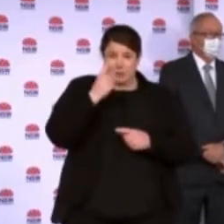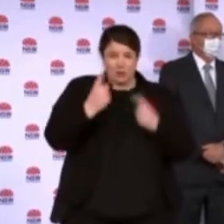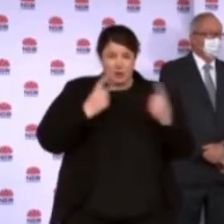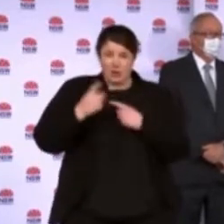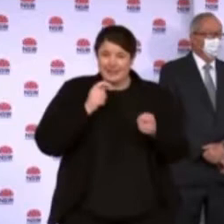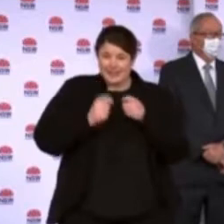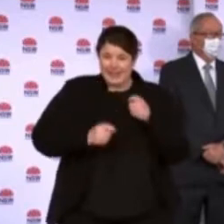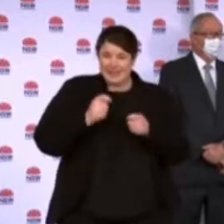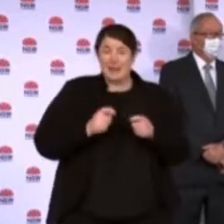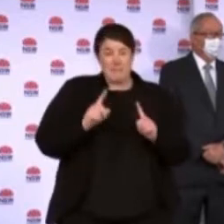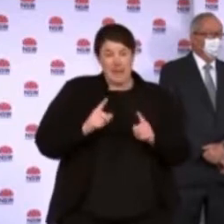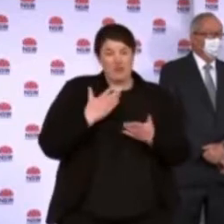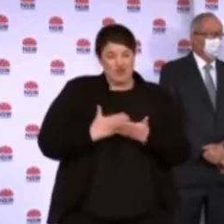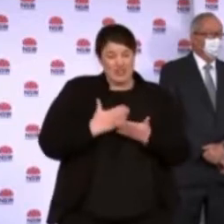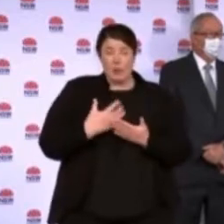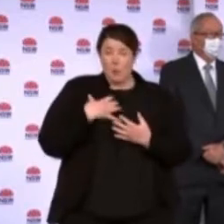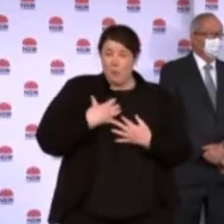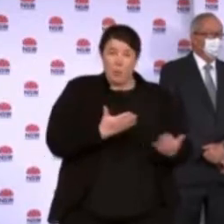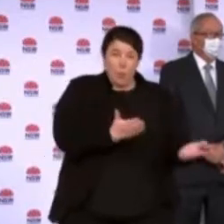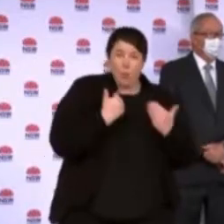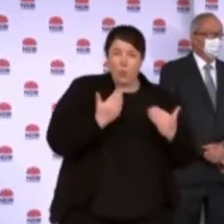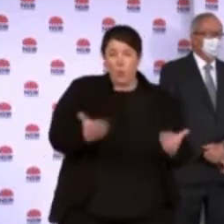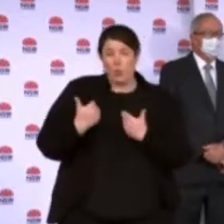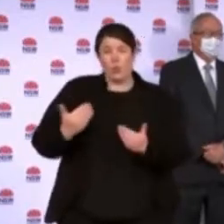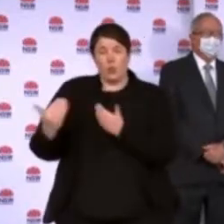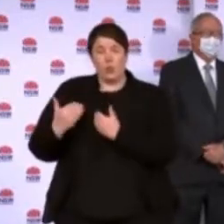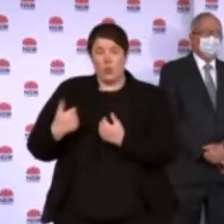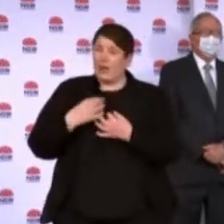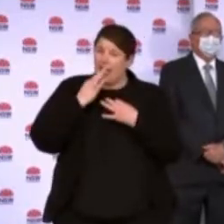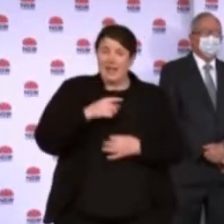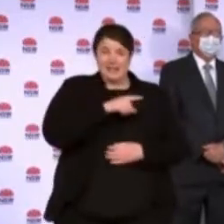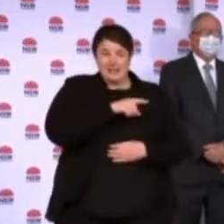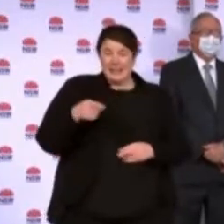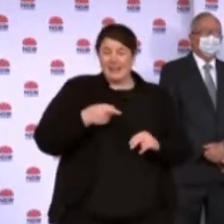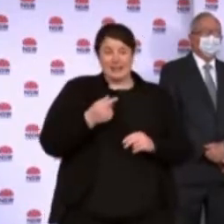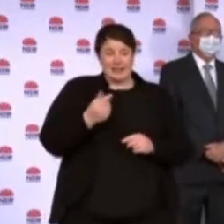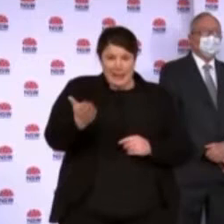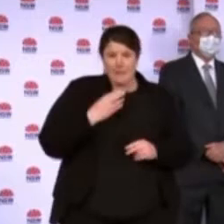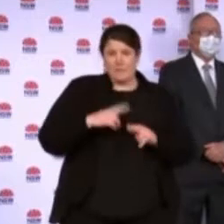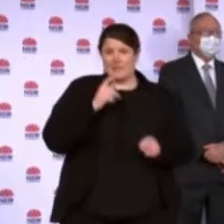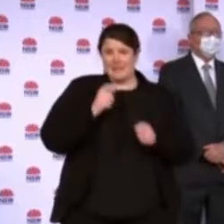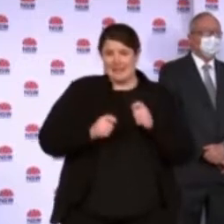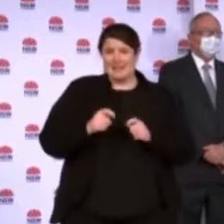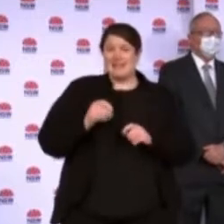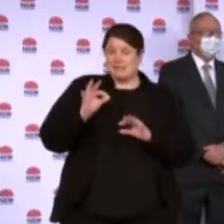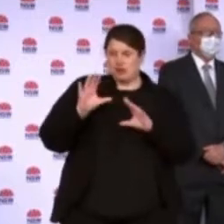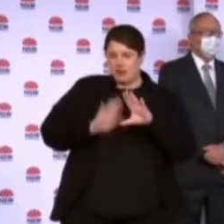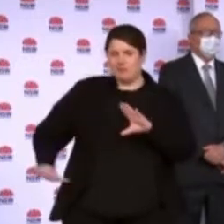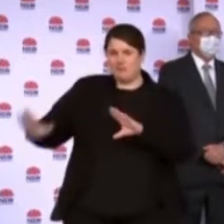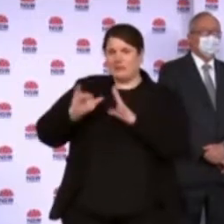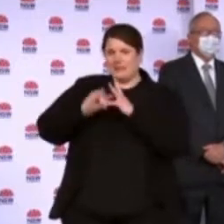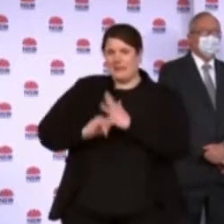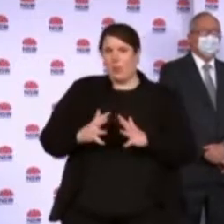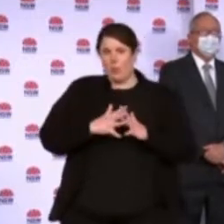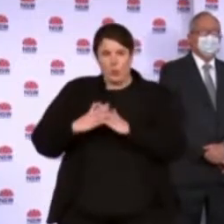have got more capacity. So we're suggesting and recommending a lot more testing particularly in the areas of concern, so we can